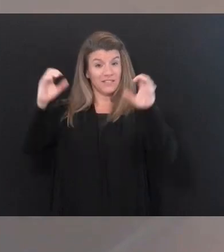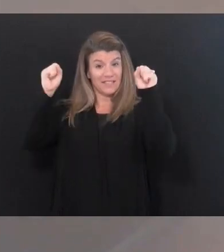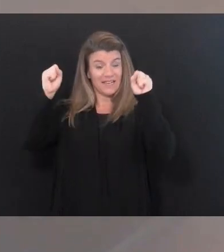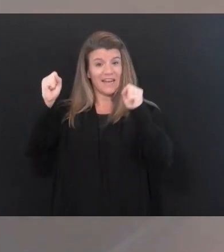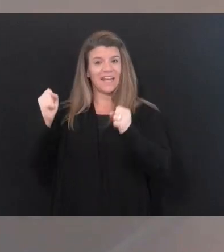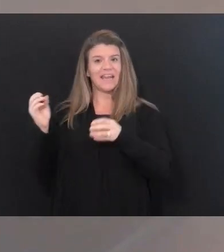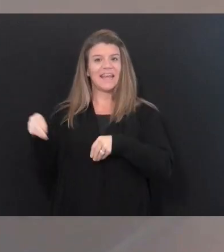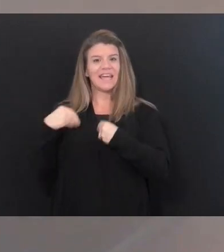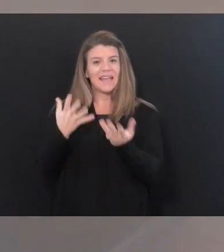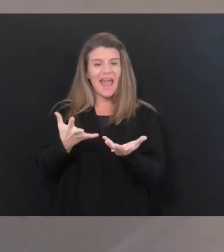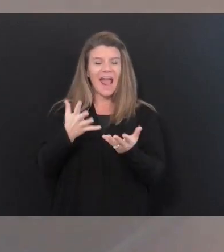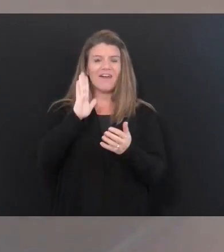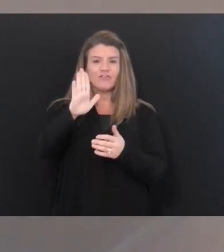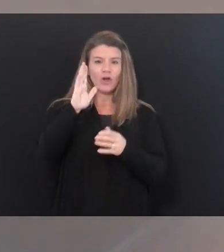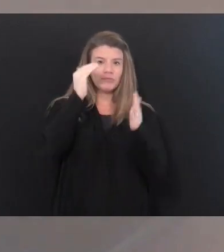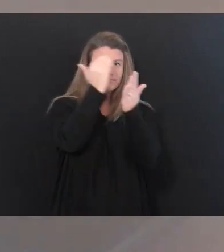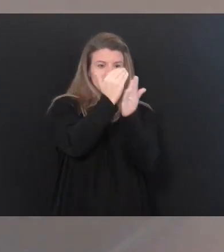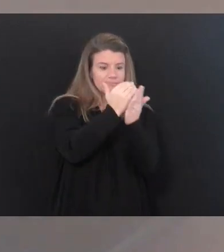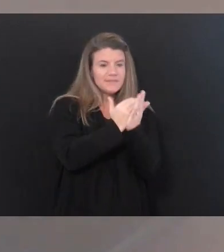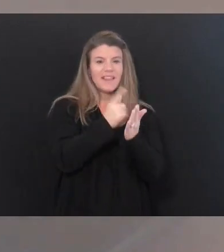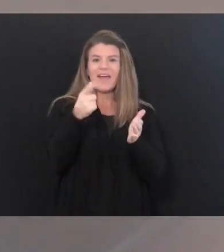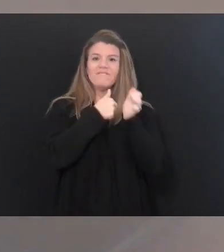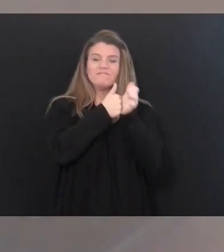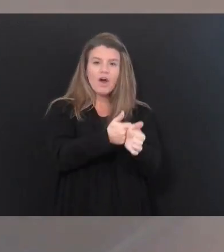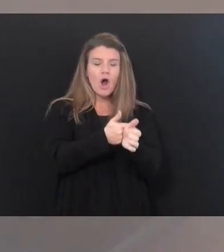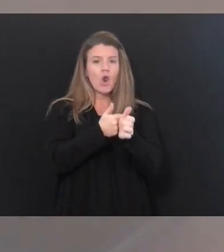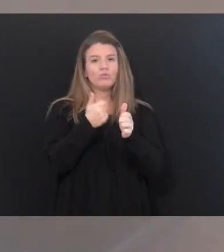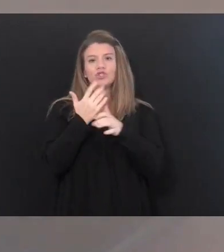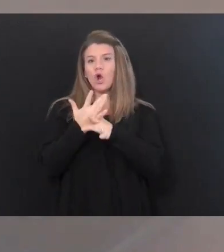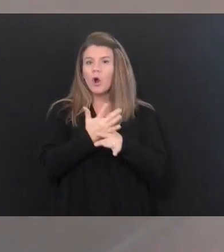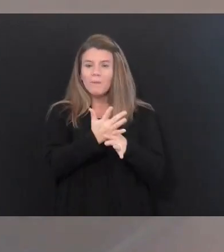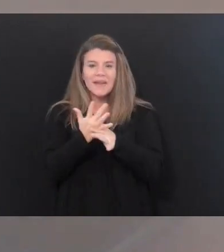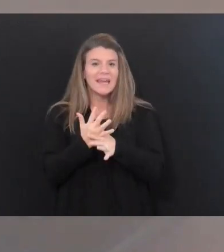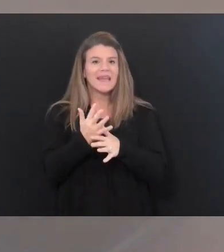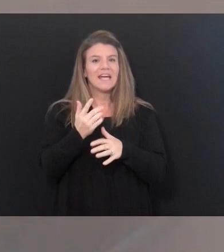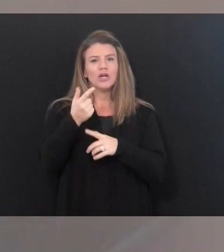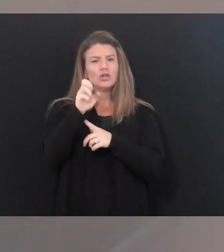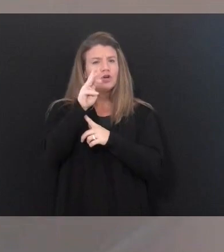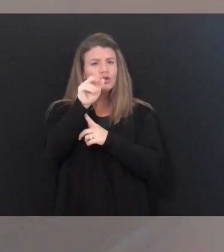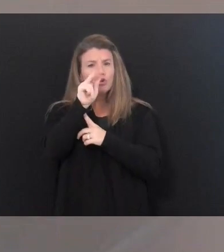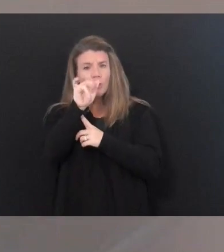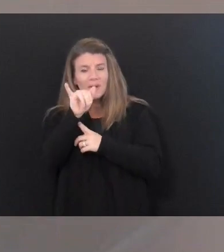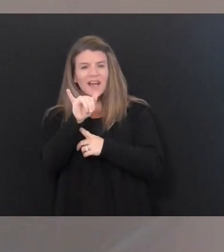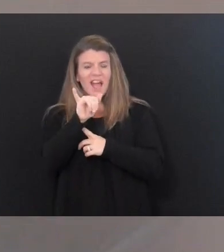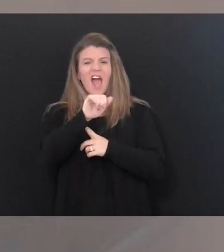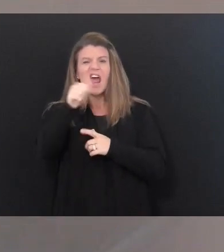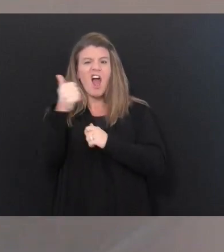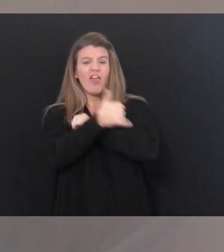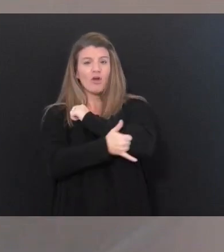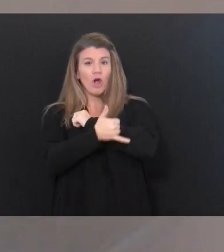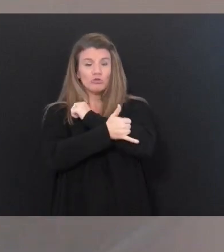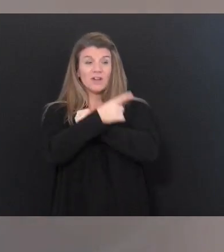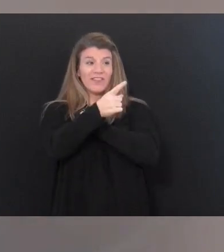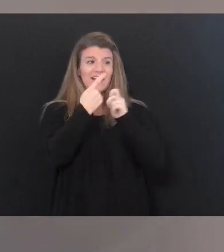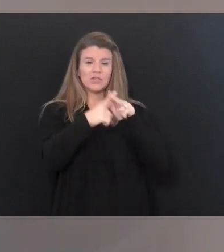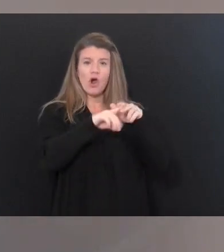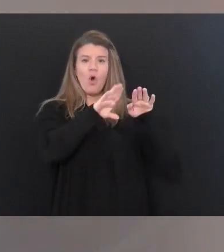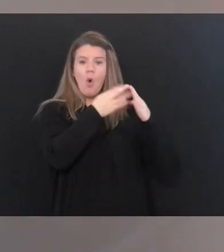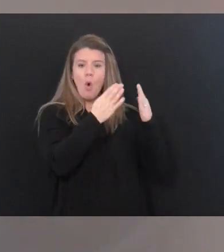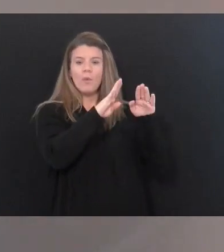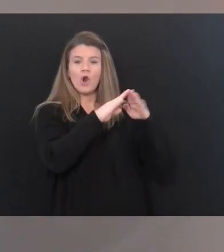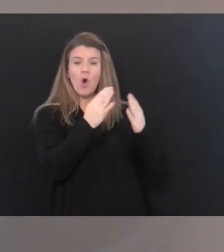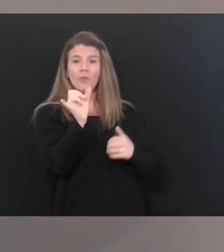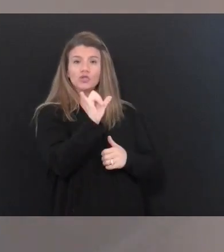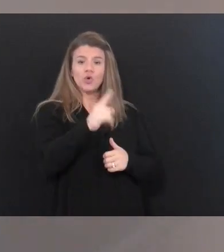by Germany, or the guidelines followed by other countries as they started to reopen, really